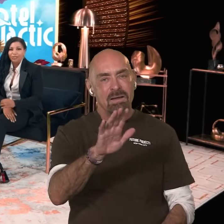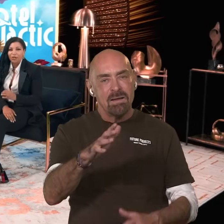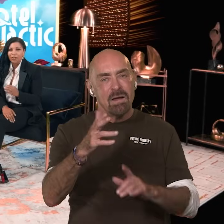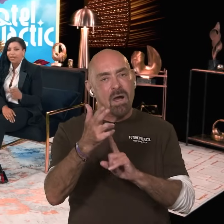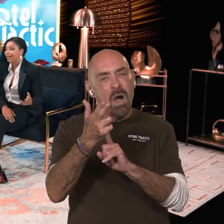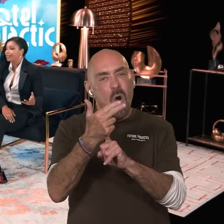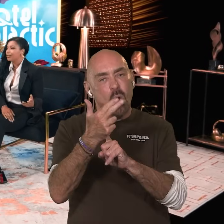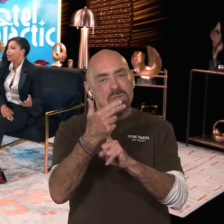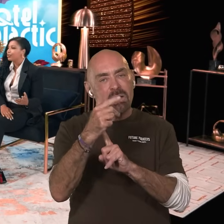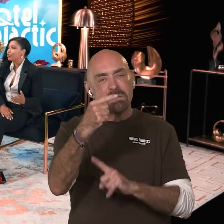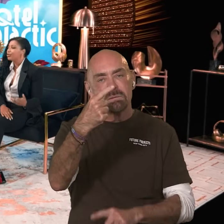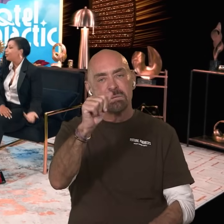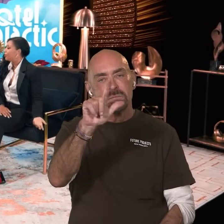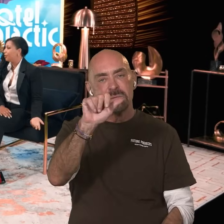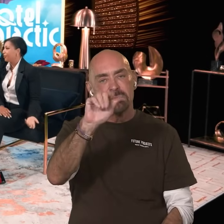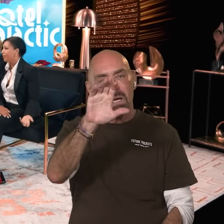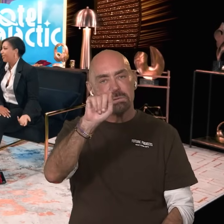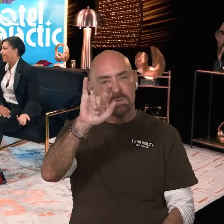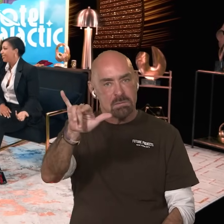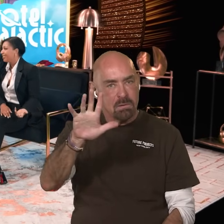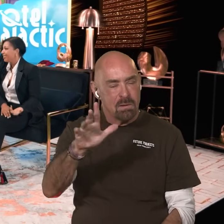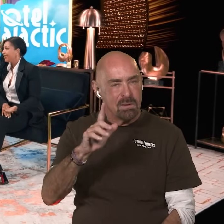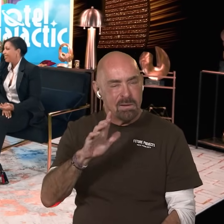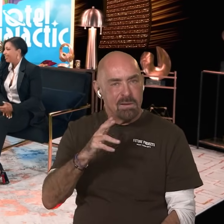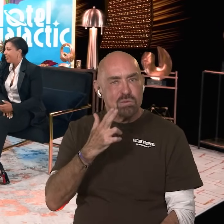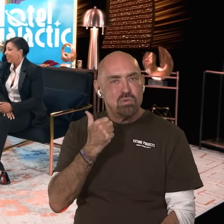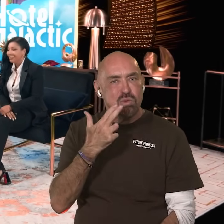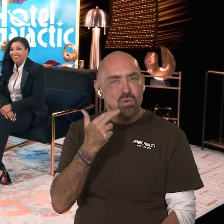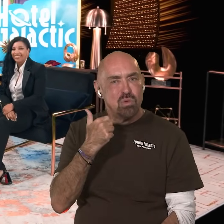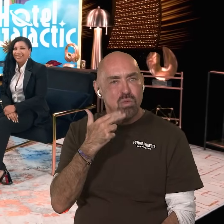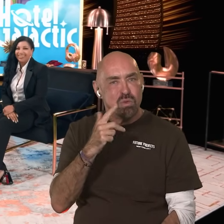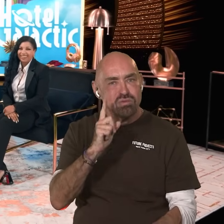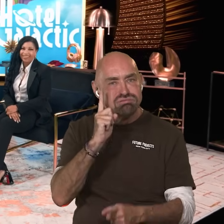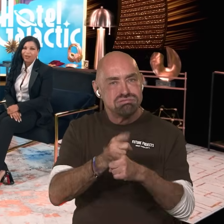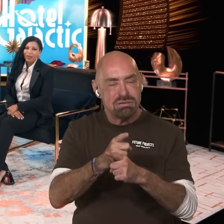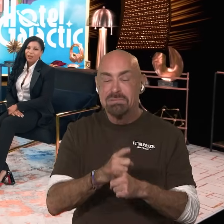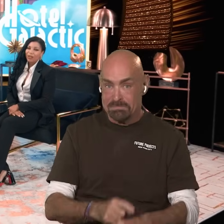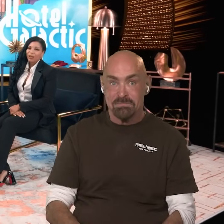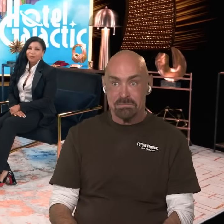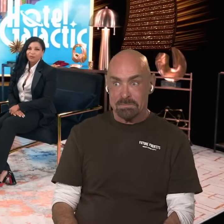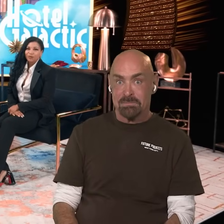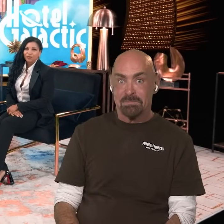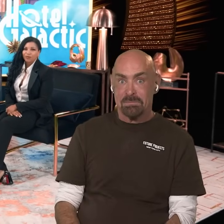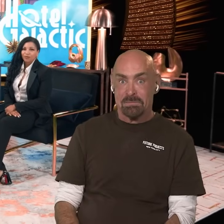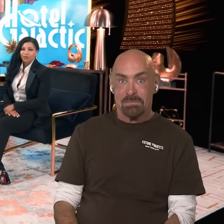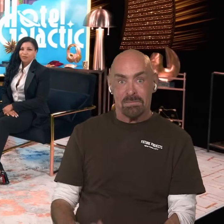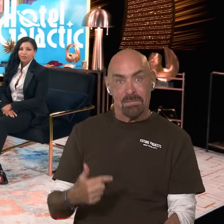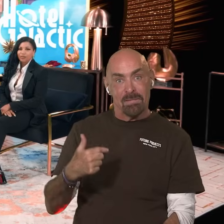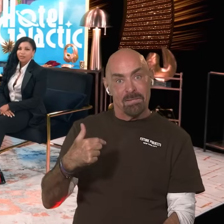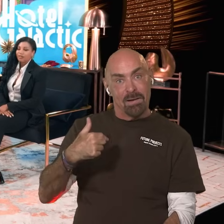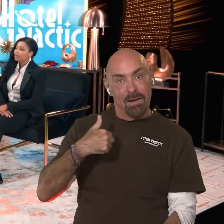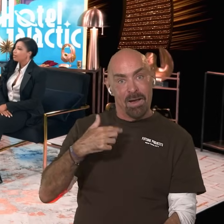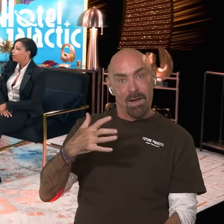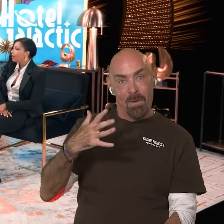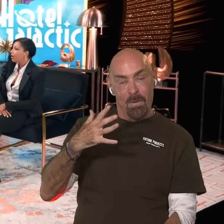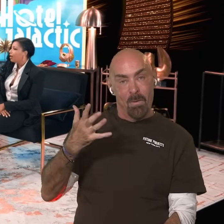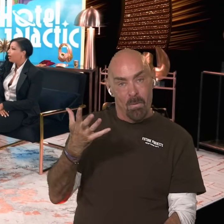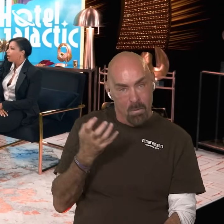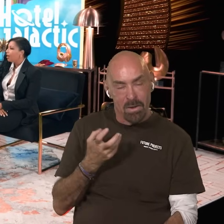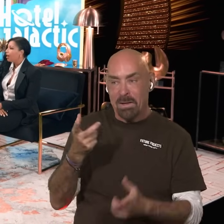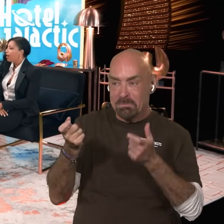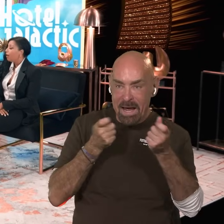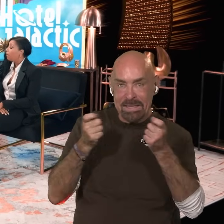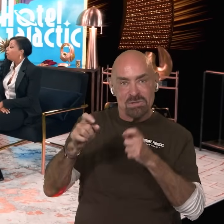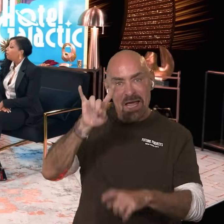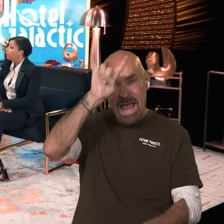Dude, Hotel Galactic looks so cute, right? Oh my God, it does. And honestly, I would just love to manage a bed and breakfast for